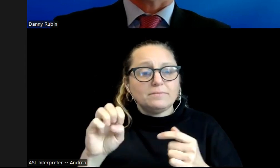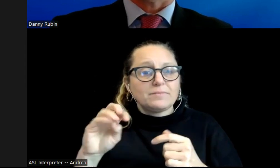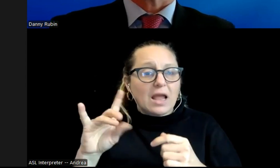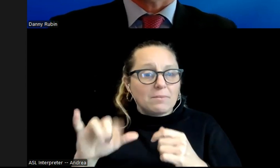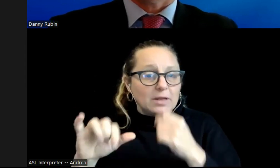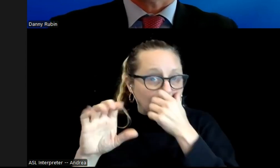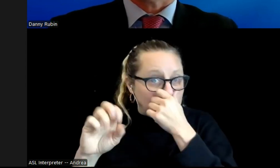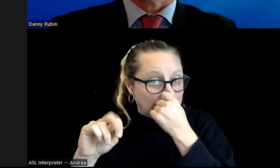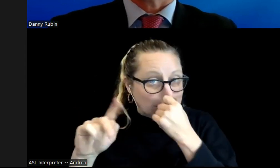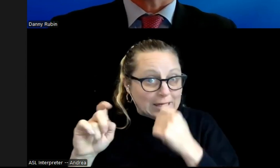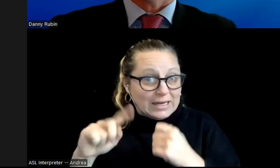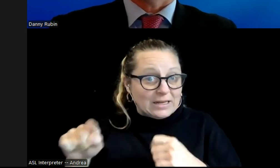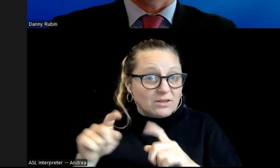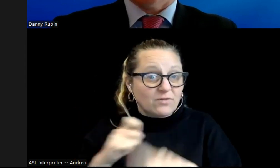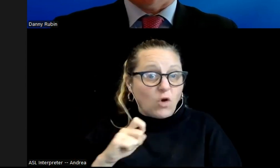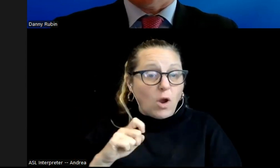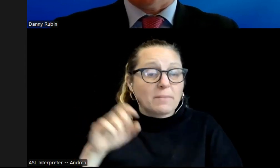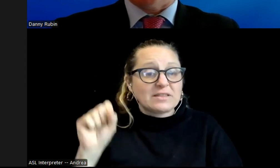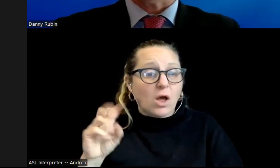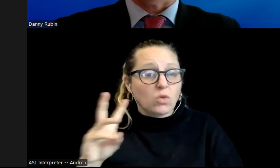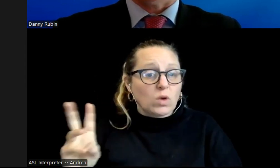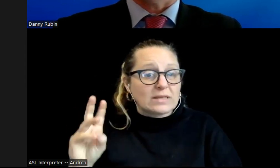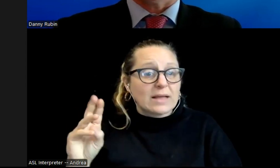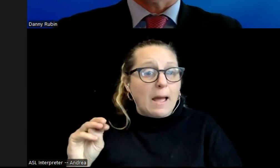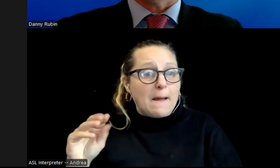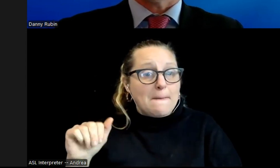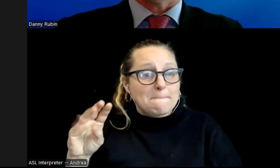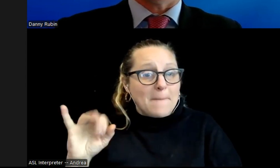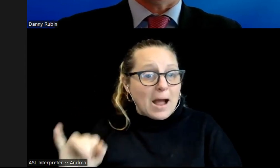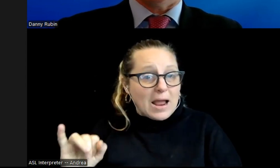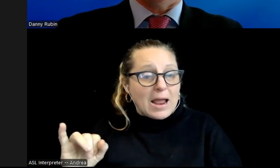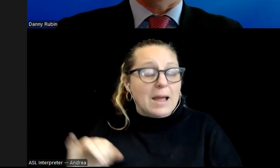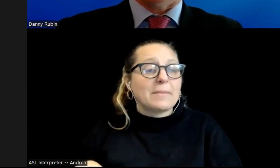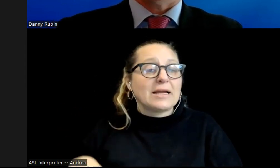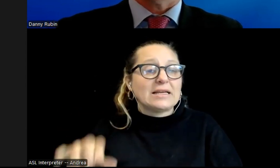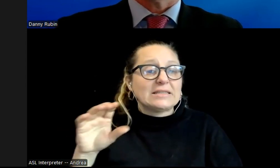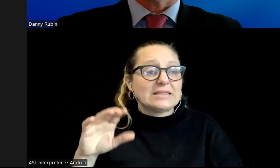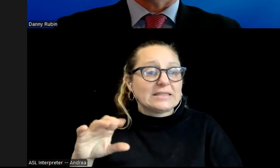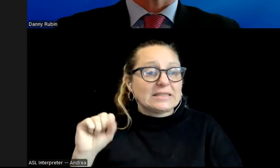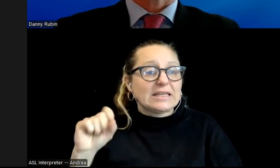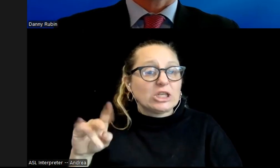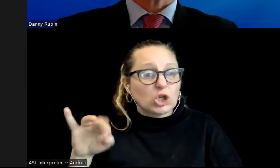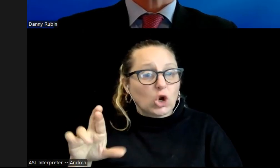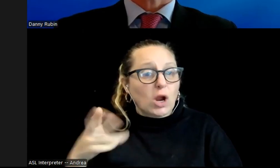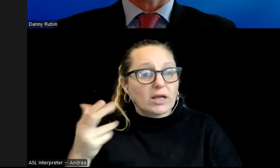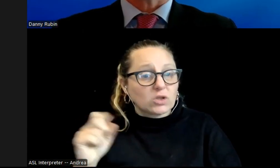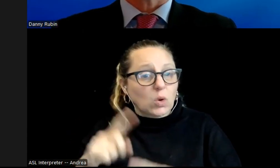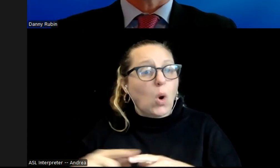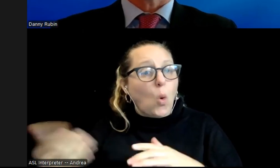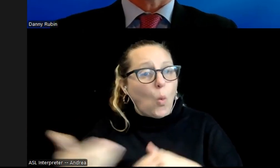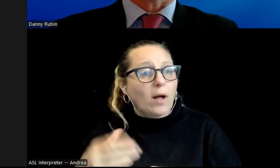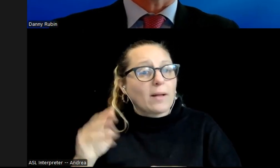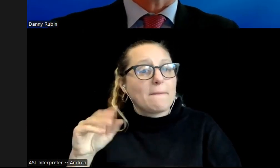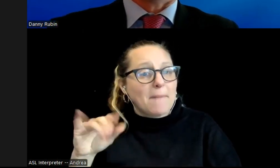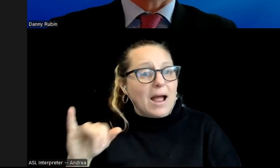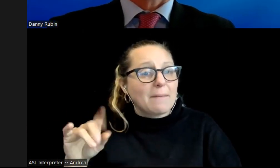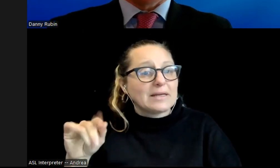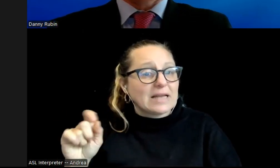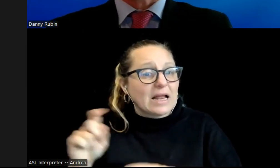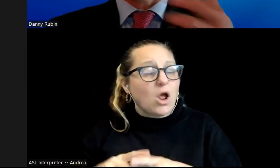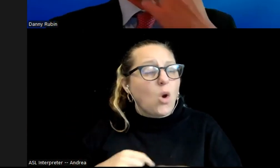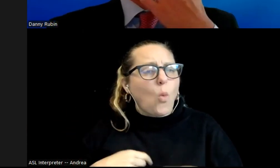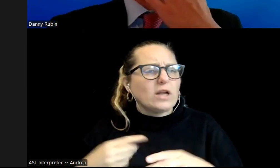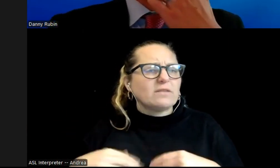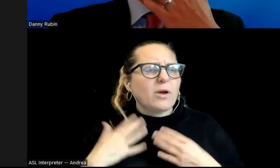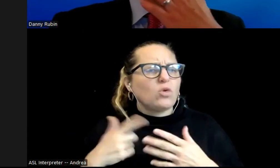from Southwest Miami Senior High School. Welcome, Miami-Dade, and all the students here from Miami-Dade. Well, what inspired you to follow this path?